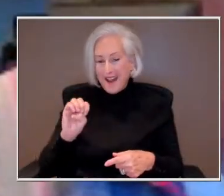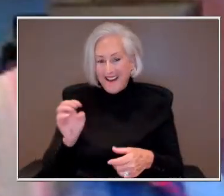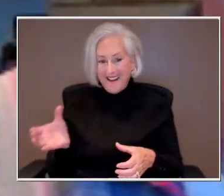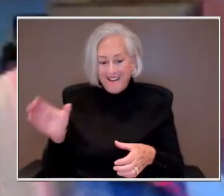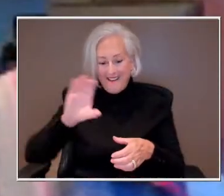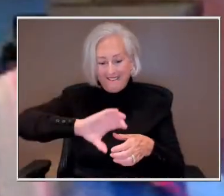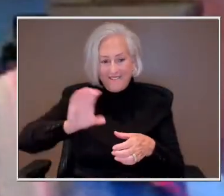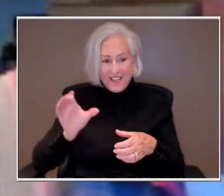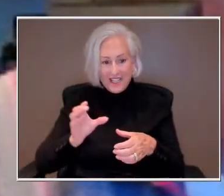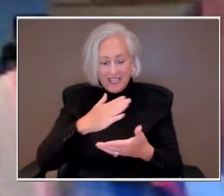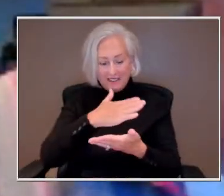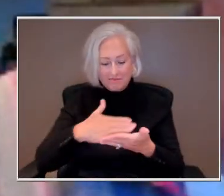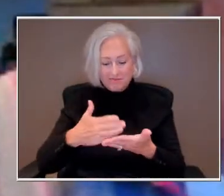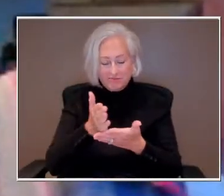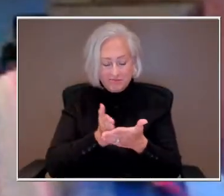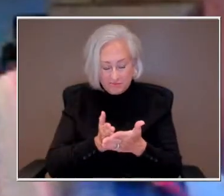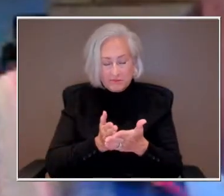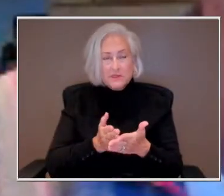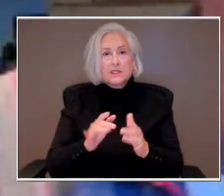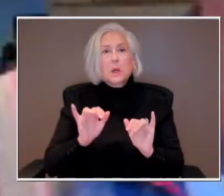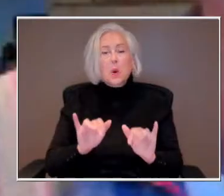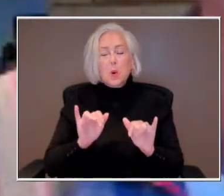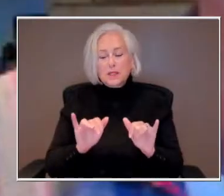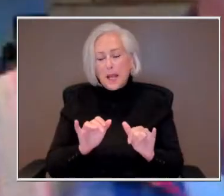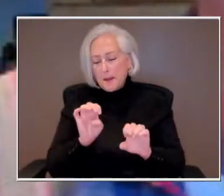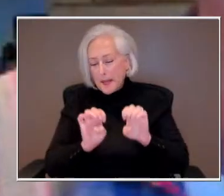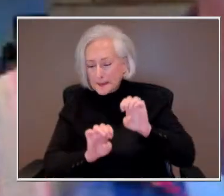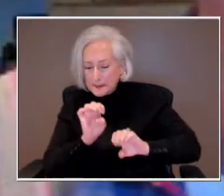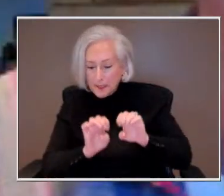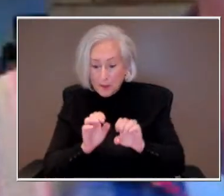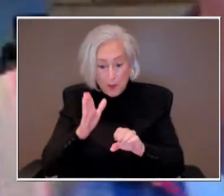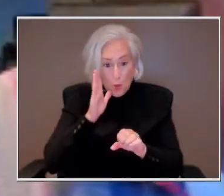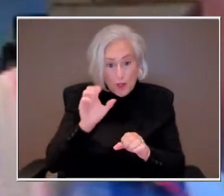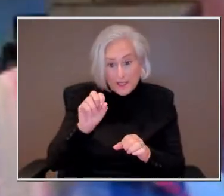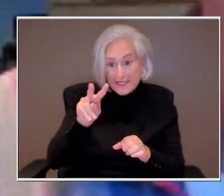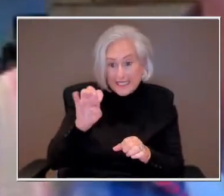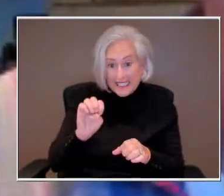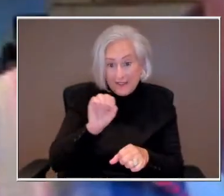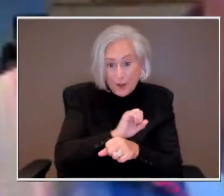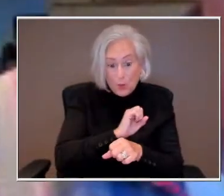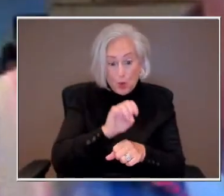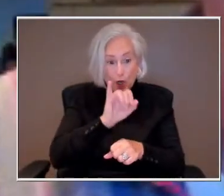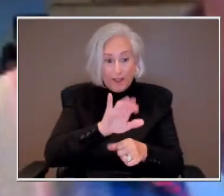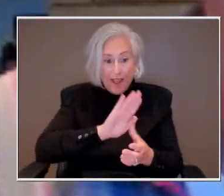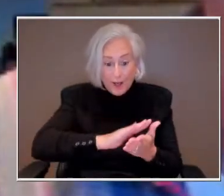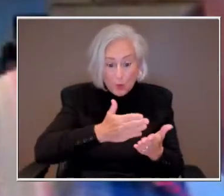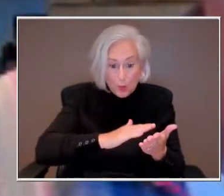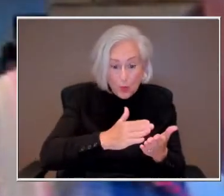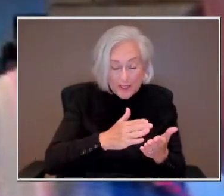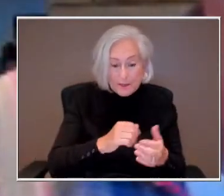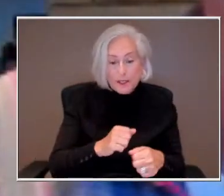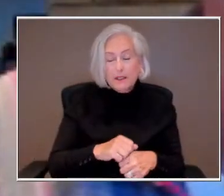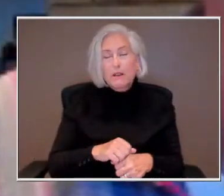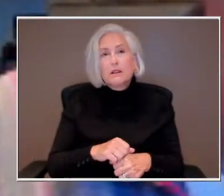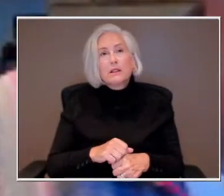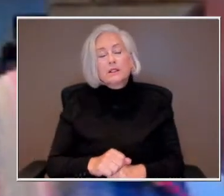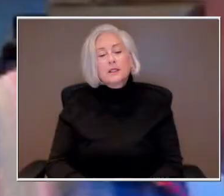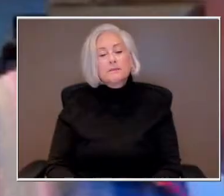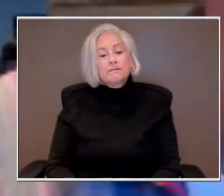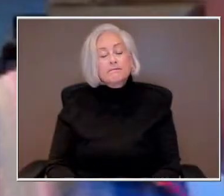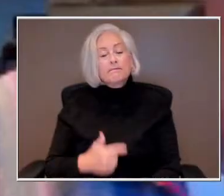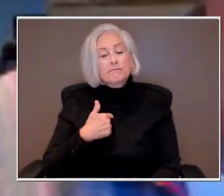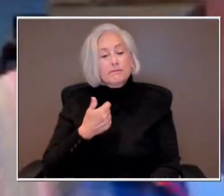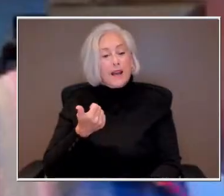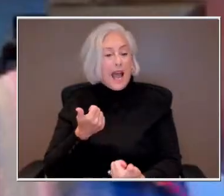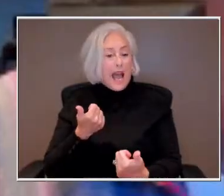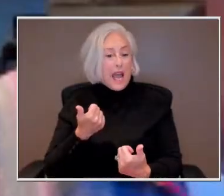just been experimentation. Will the stevia work in this recipe? And then I also try and, because